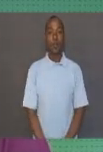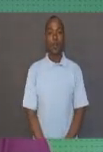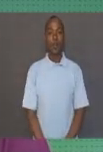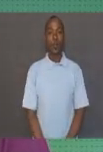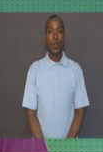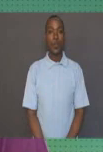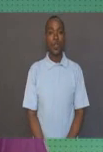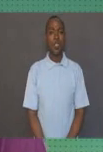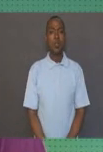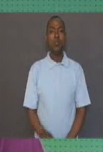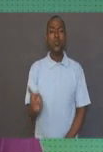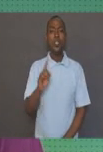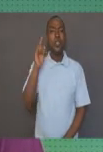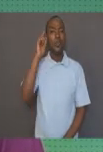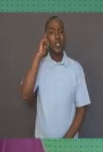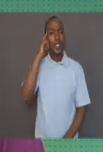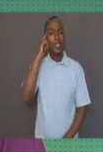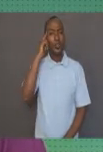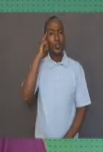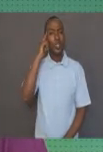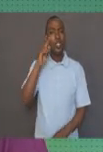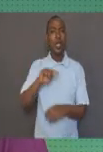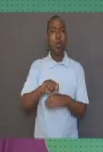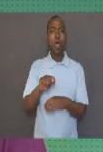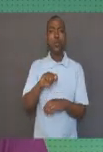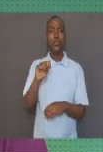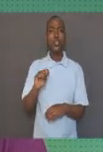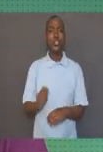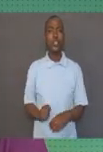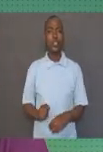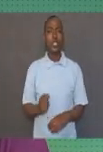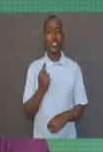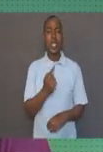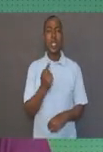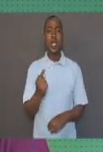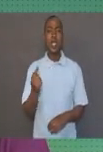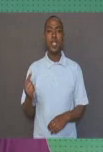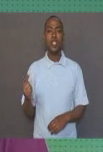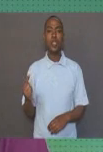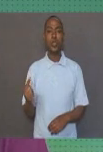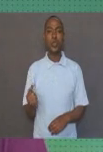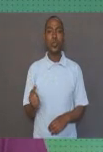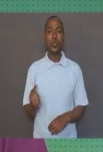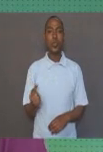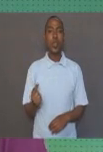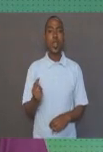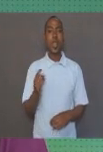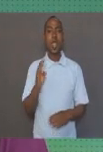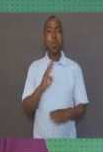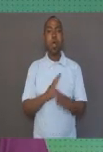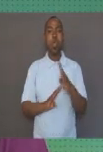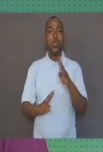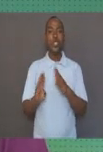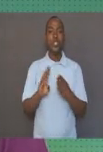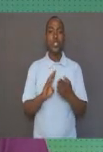Why do you think there are institutions specifically for the study of